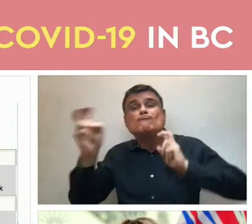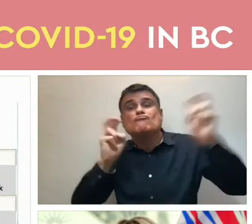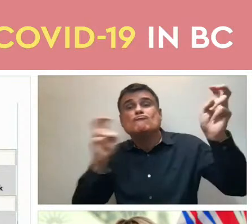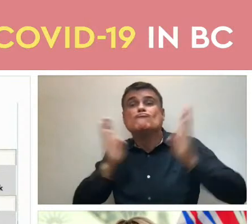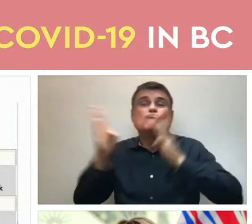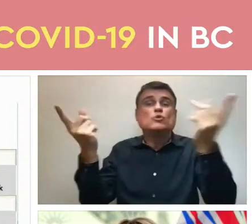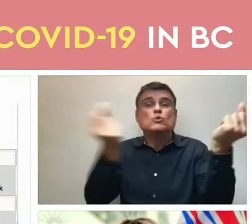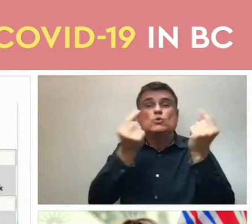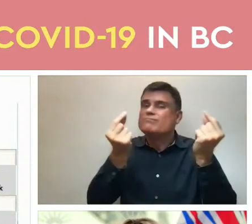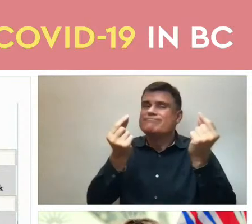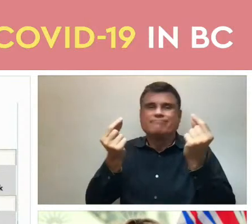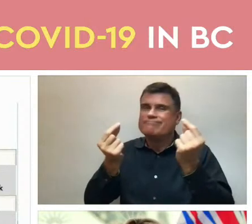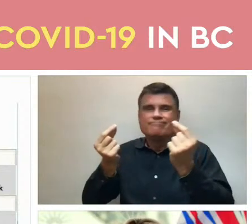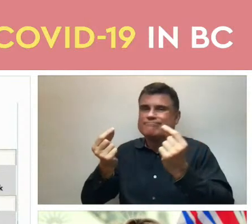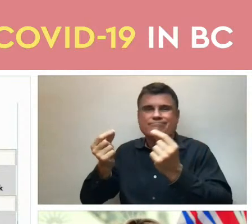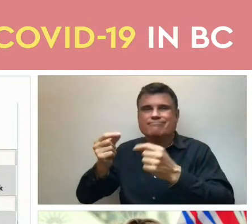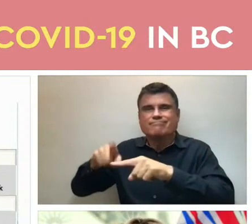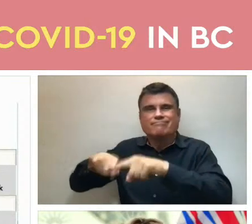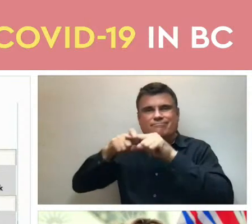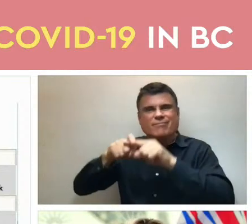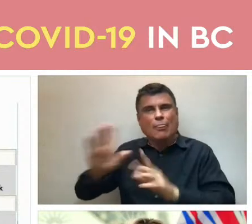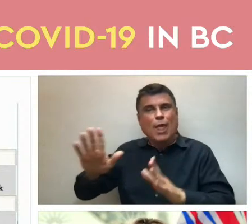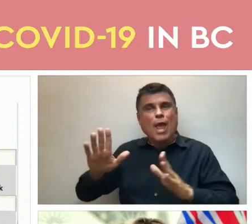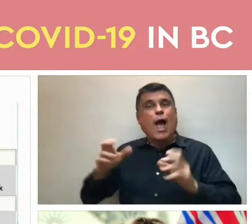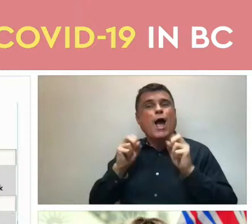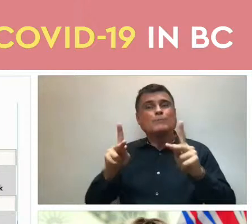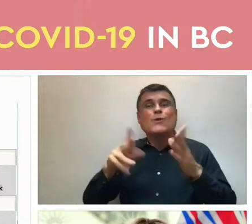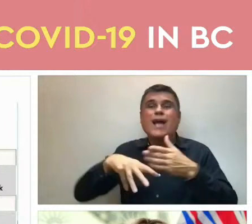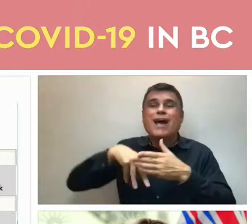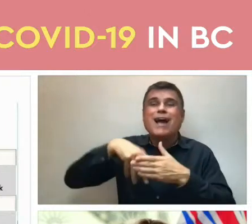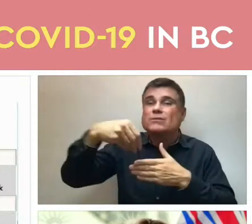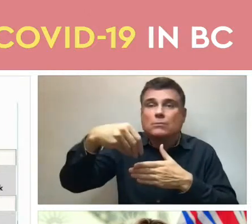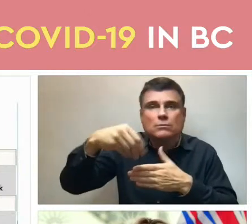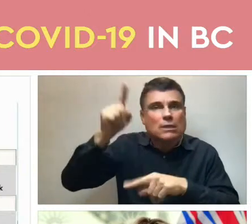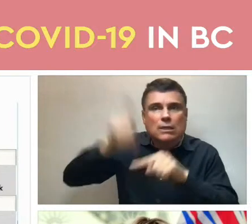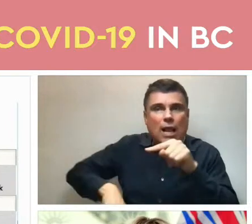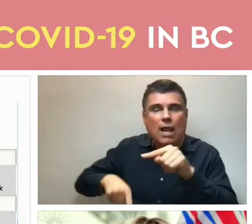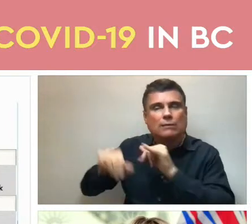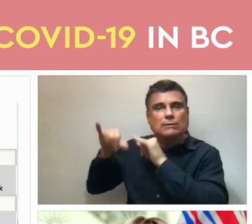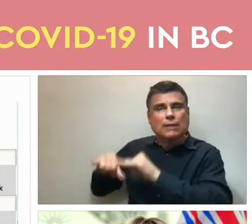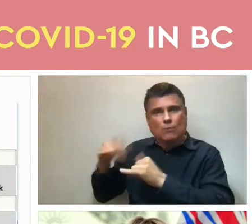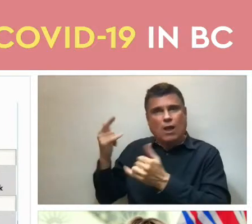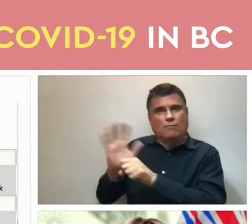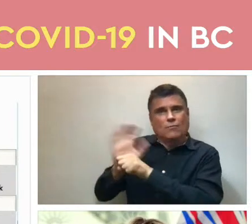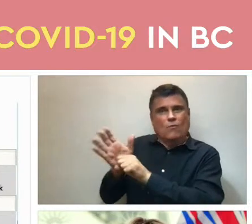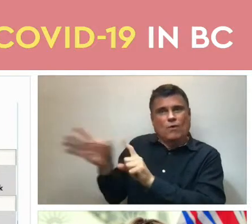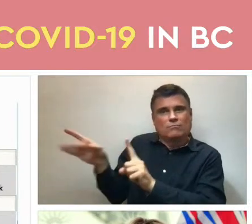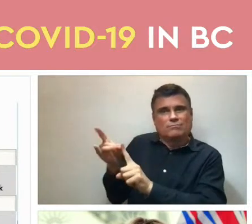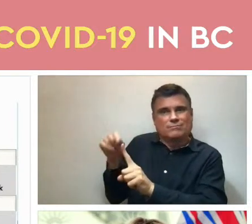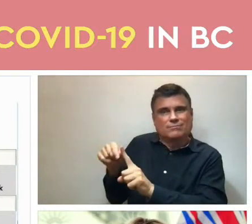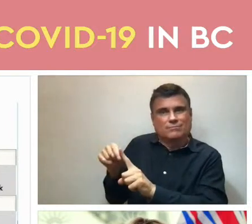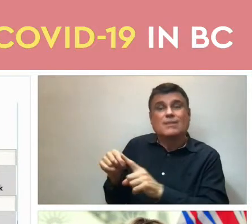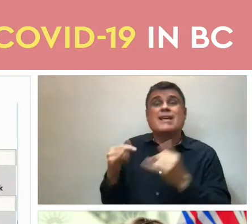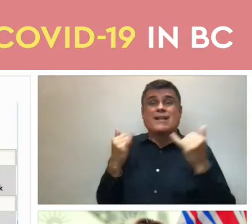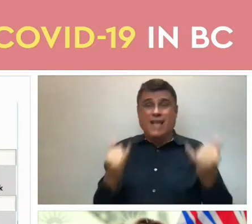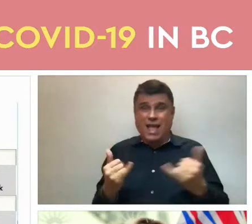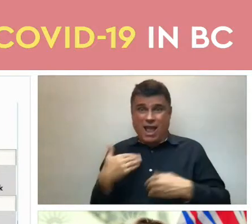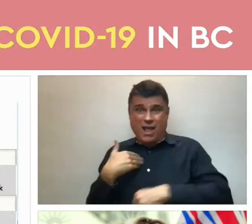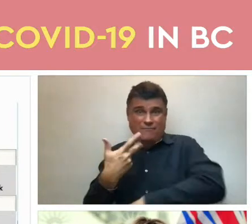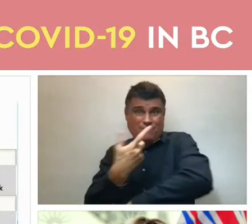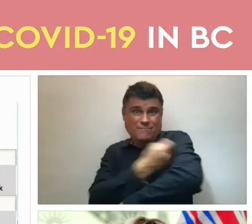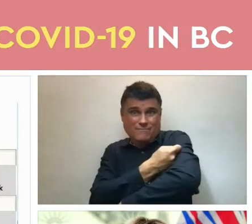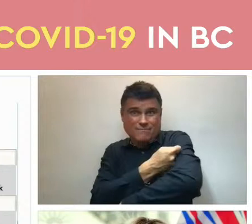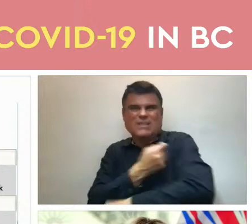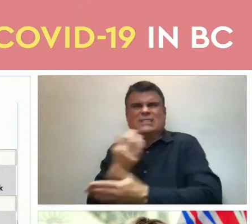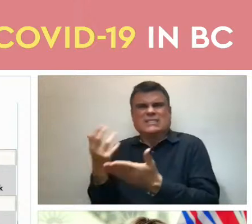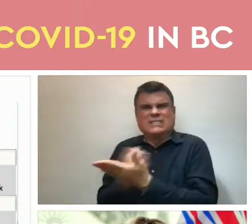works specifically to protect young people. We've got to about 40% of children who've been